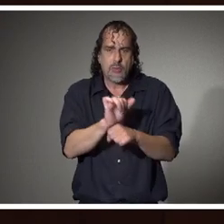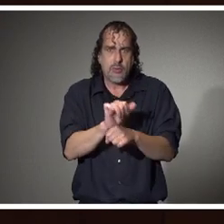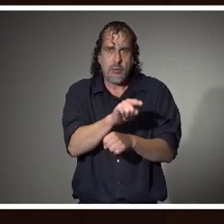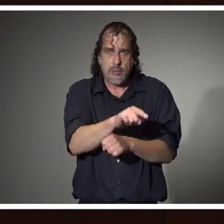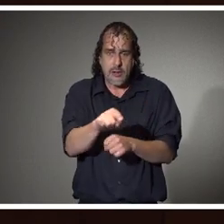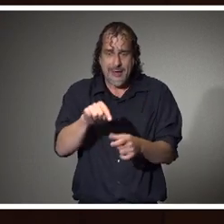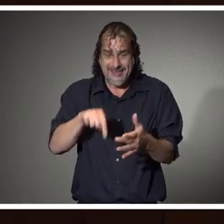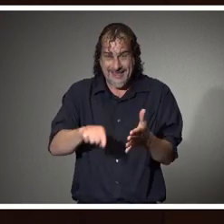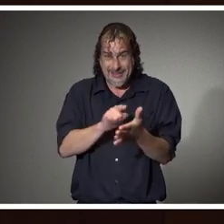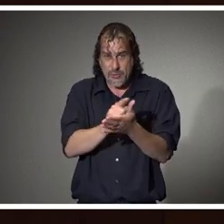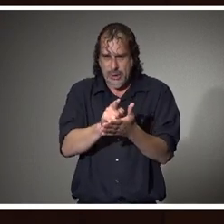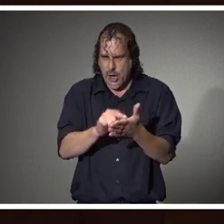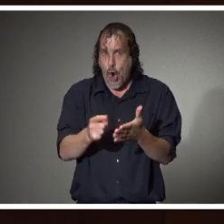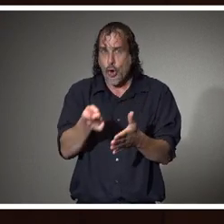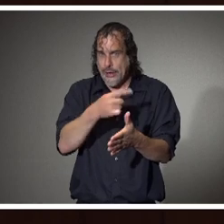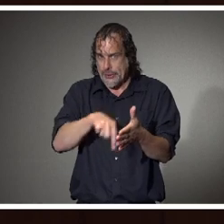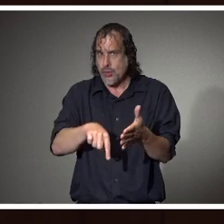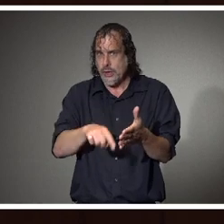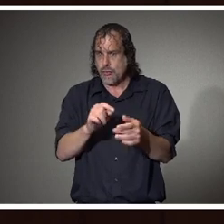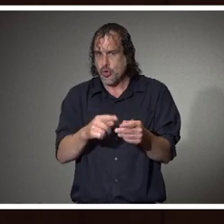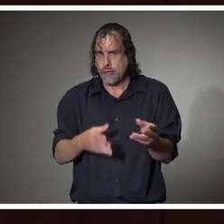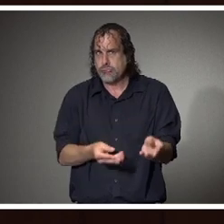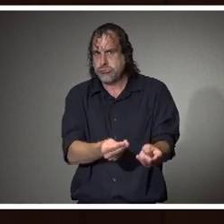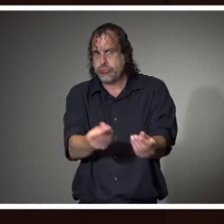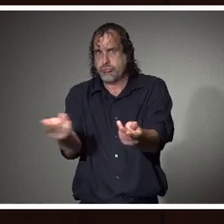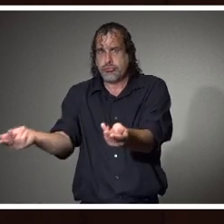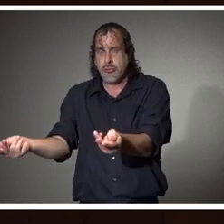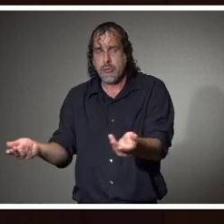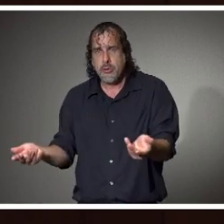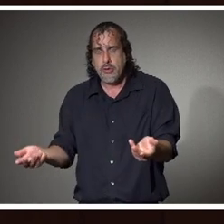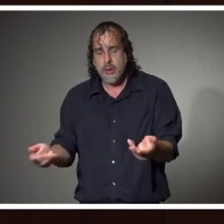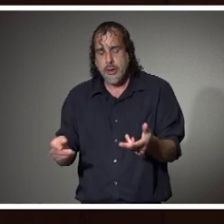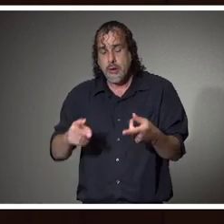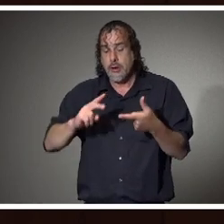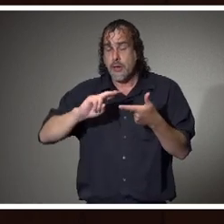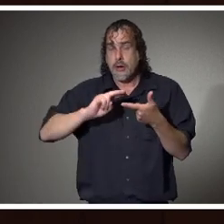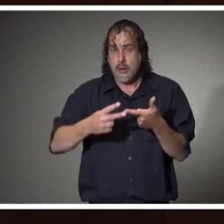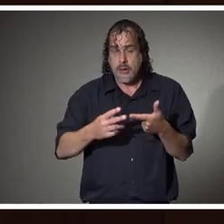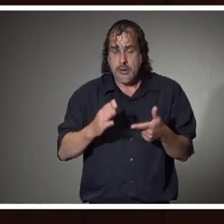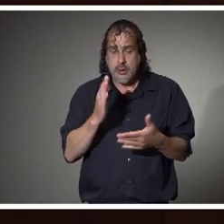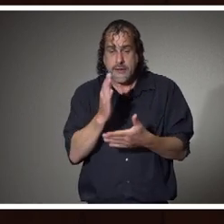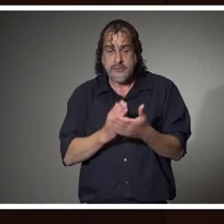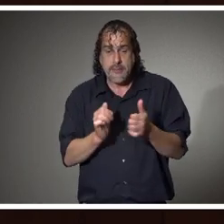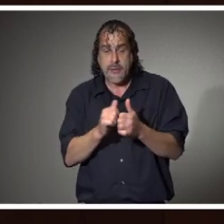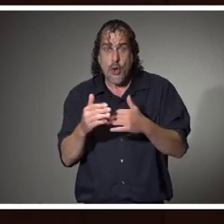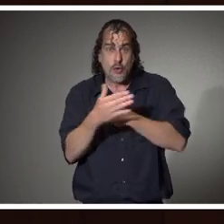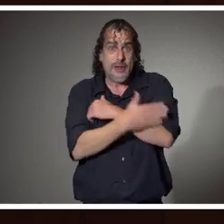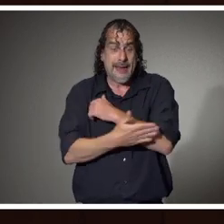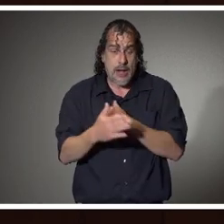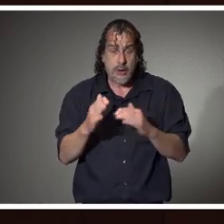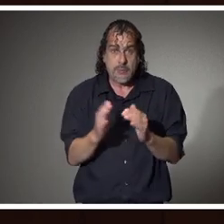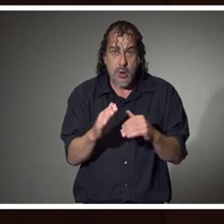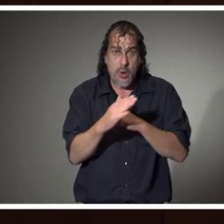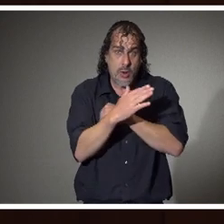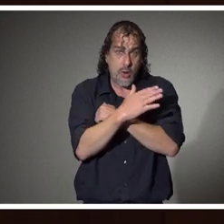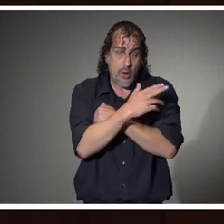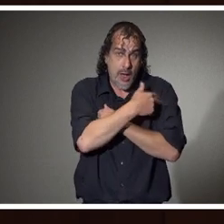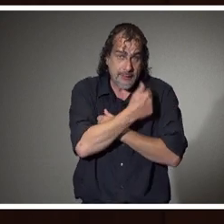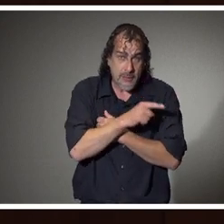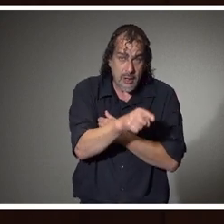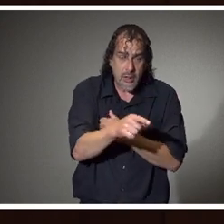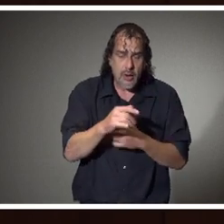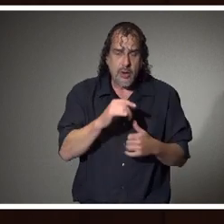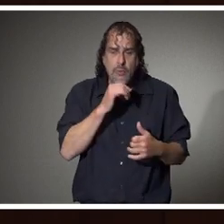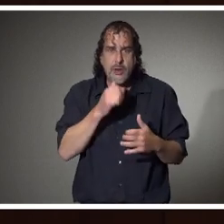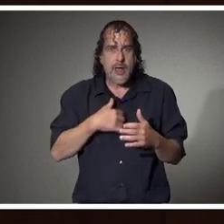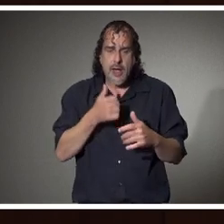of this week or the first of next week. The second thing is some of our county-owned hospitals were not covered under the